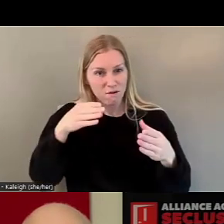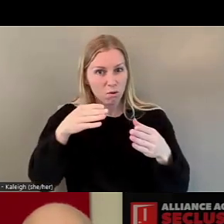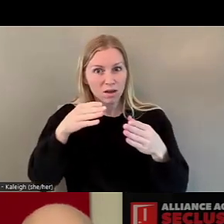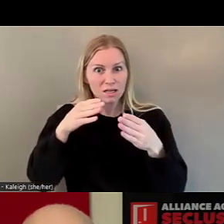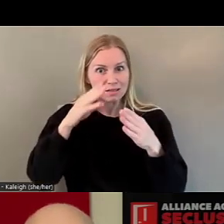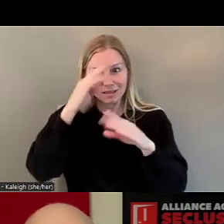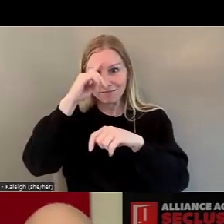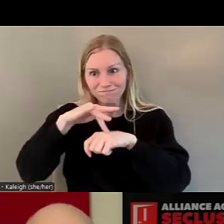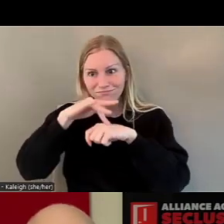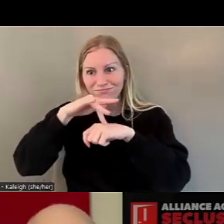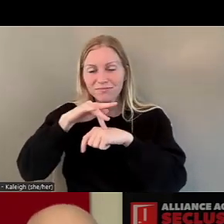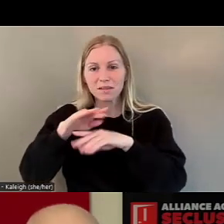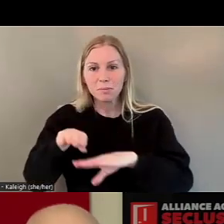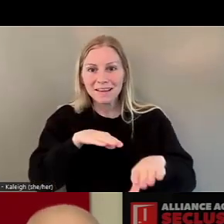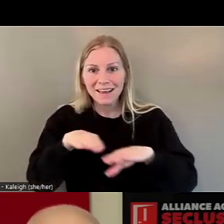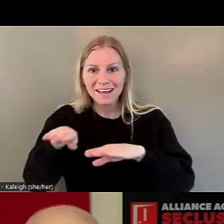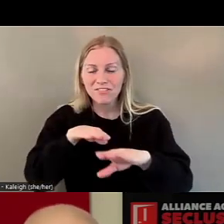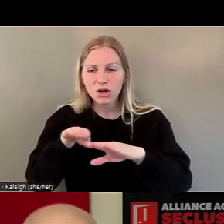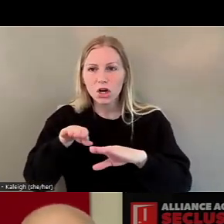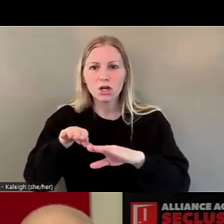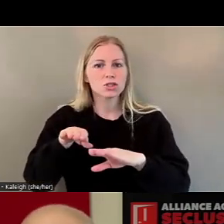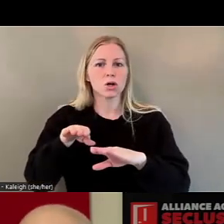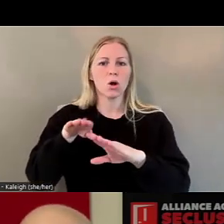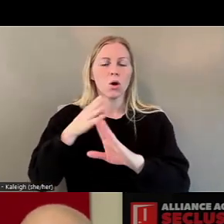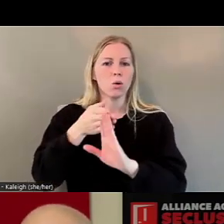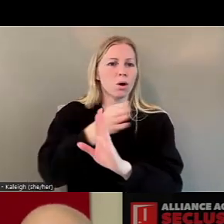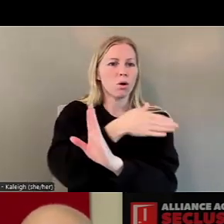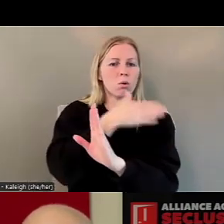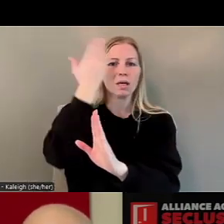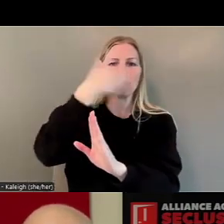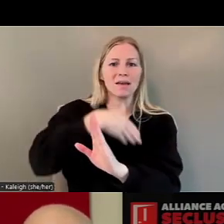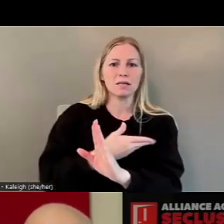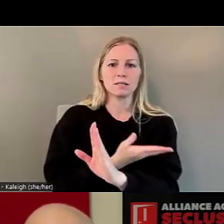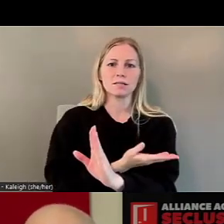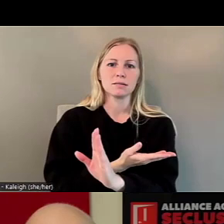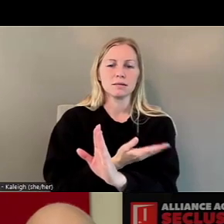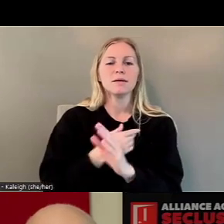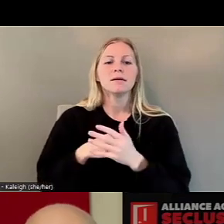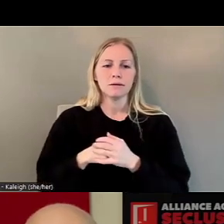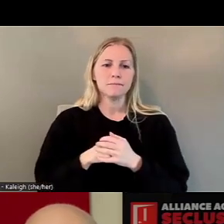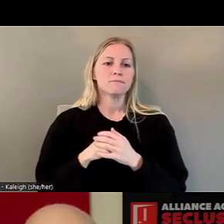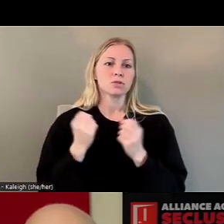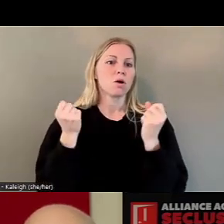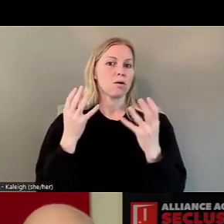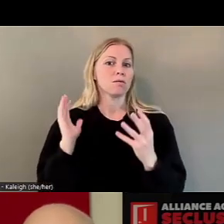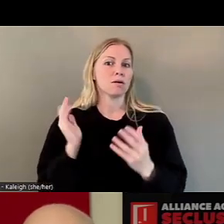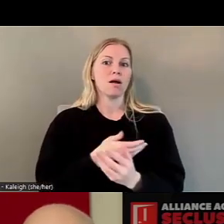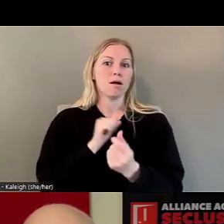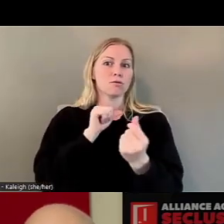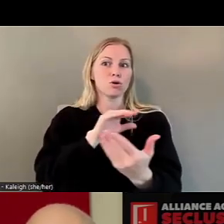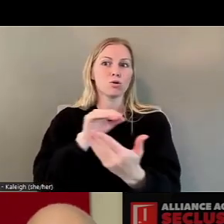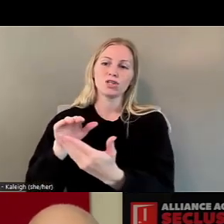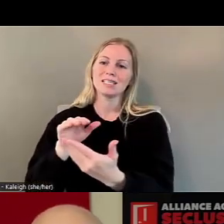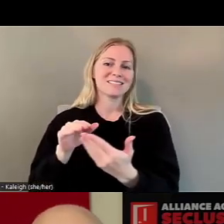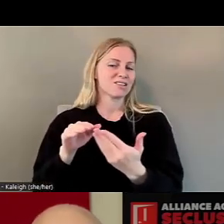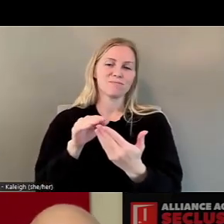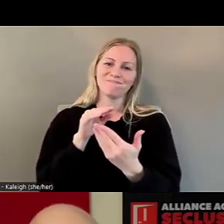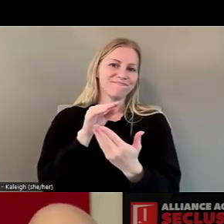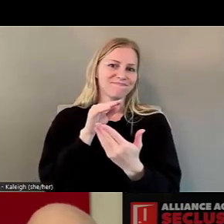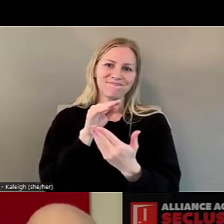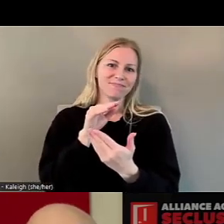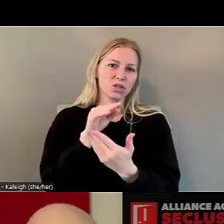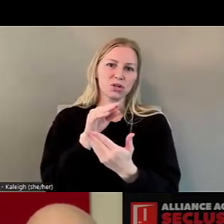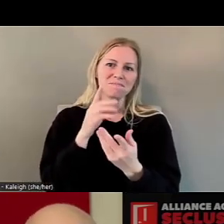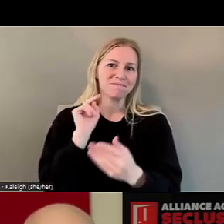what's underneath. And, I'll also say that a lot of our approaches to behavior today are not working because, again,